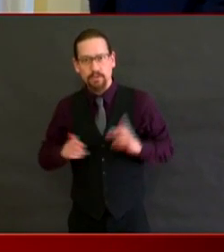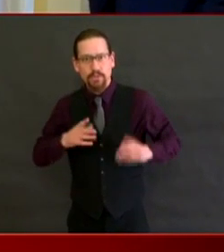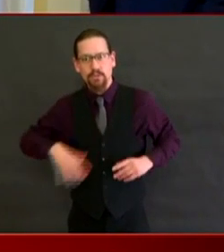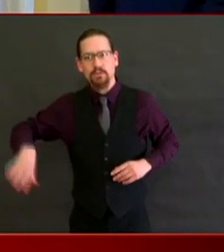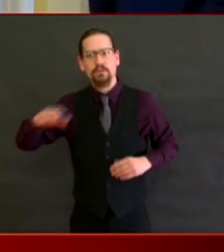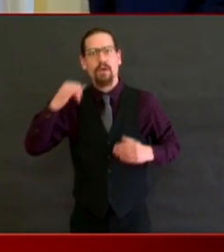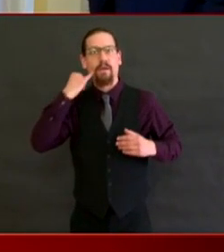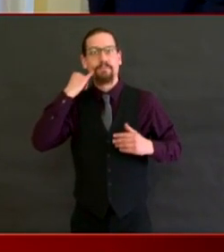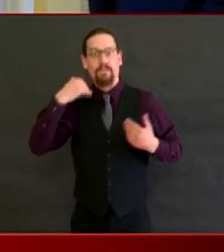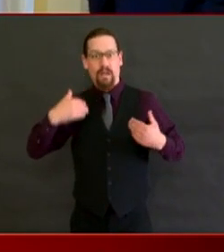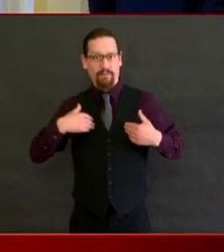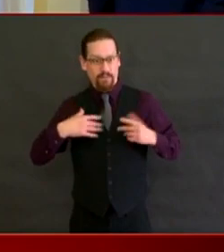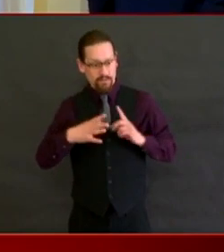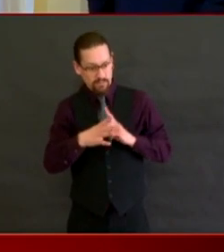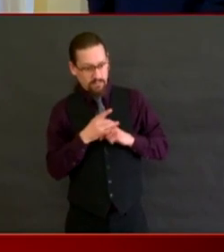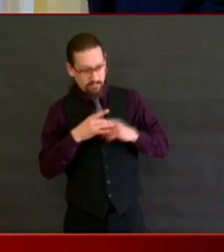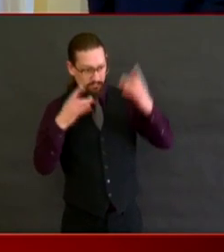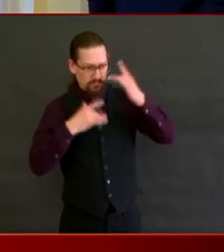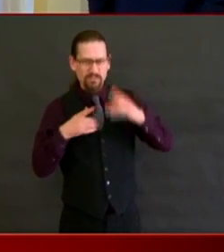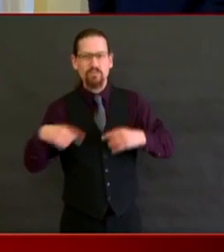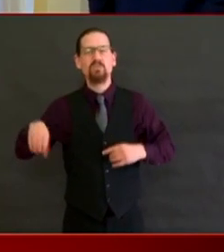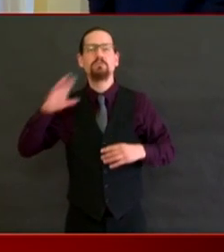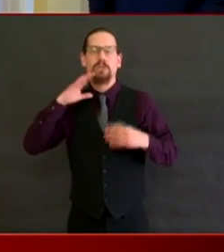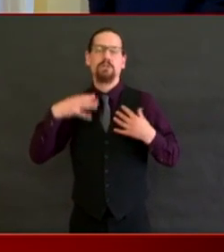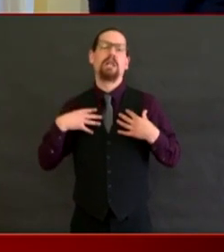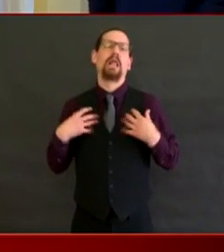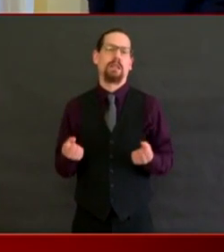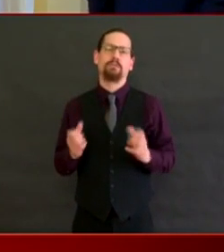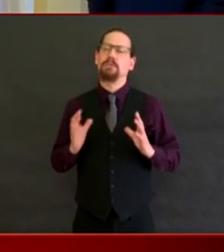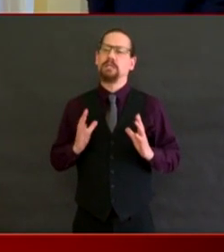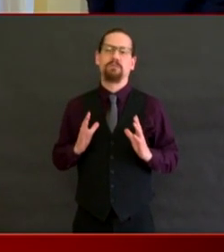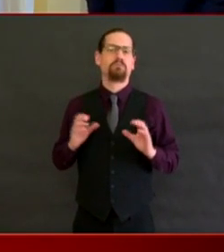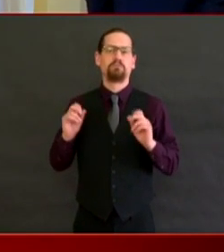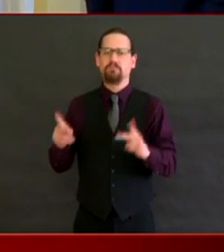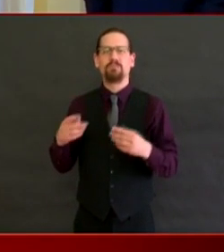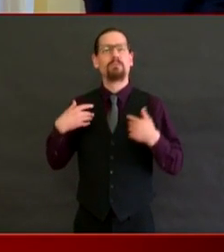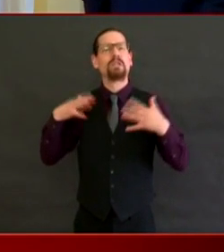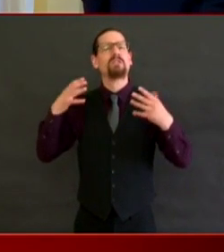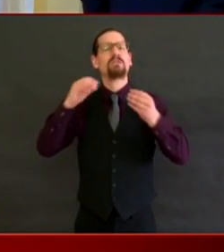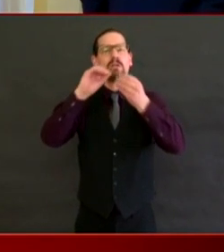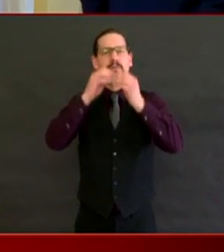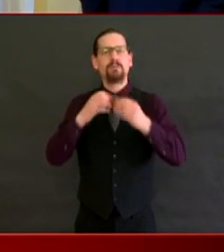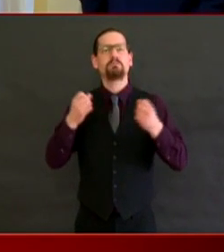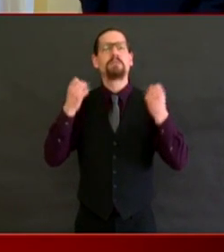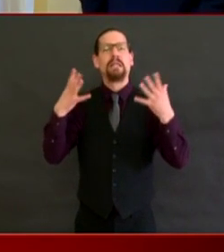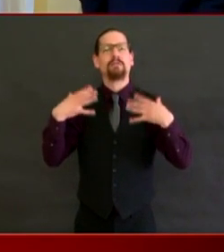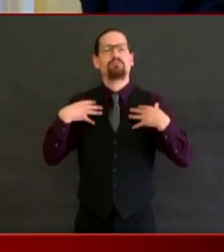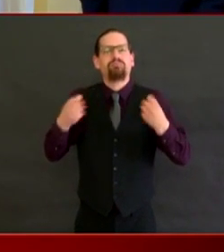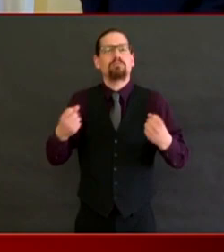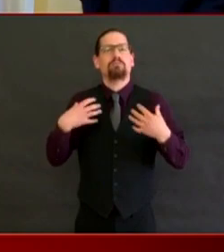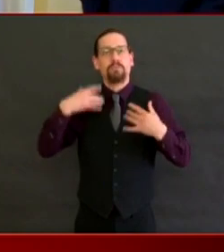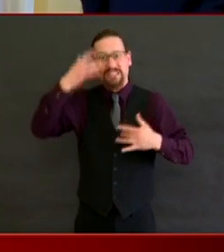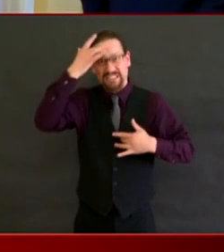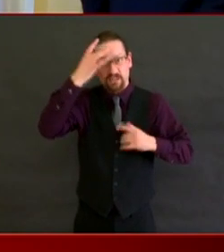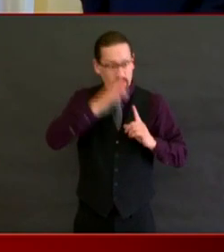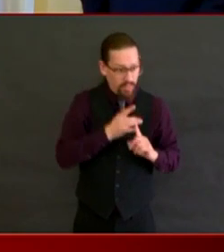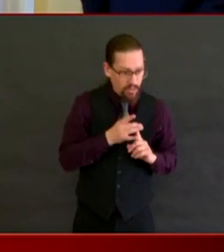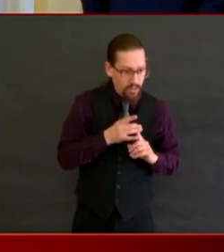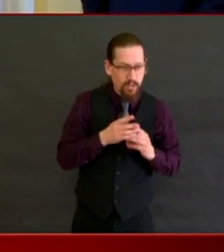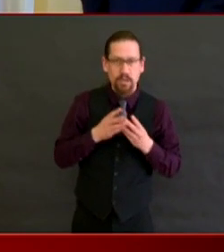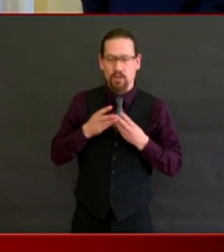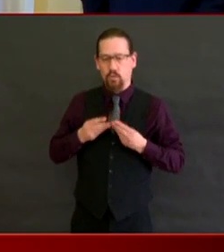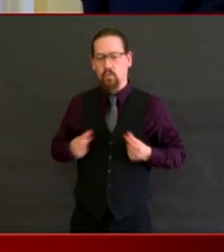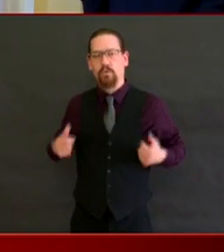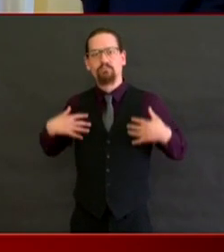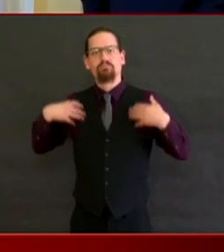that. And they are recovering. And finally, it's very hopeful to know that all the things we're asking you to do,